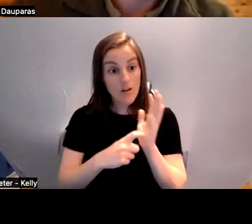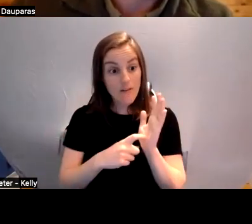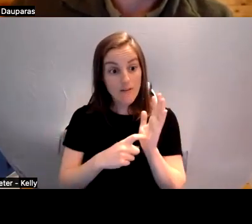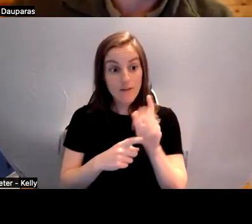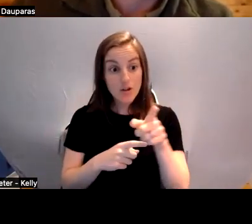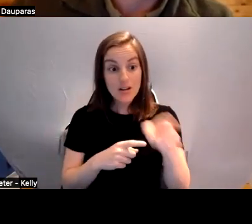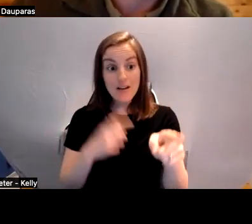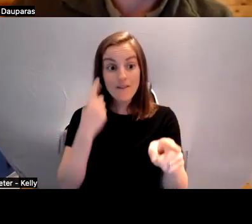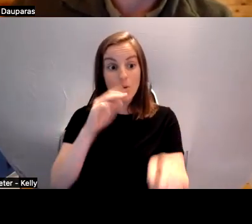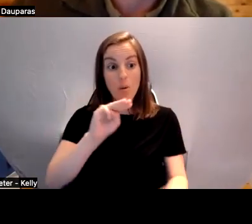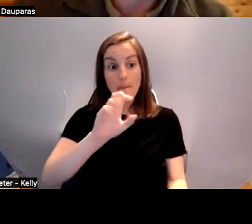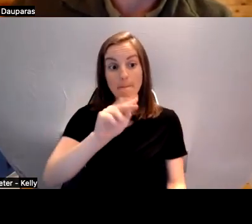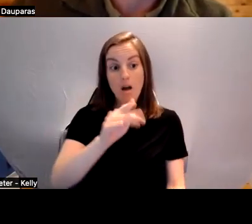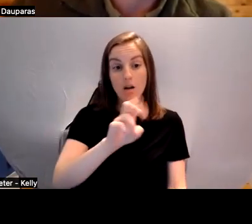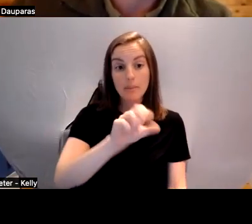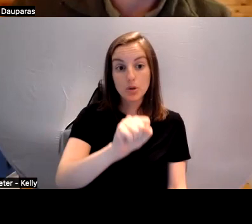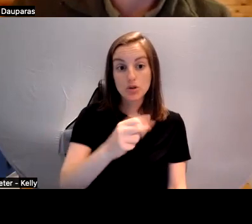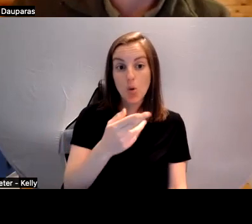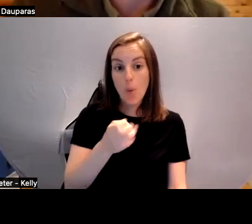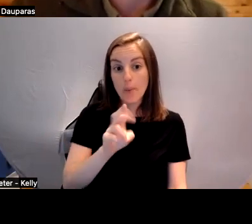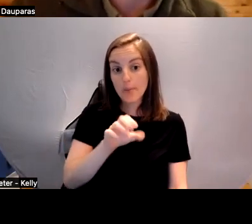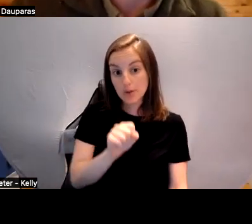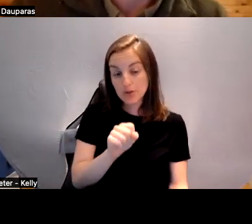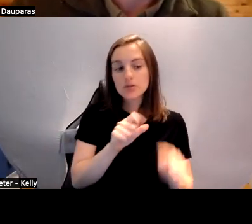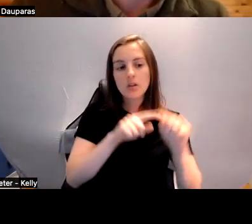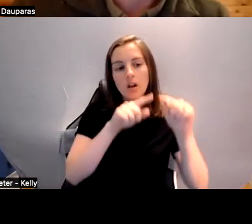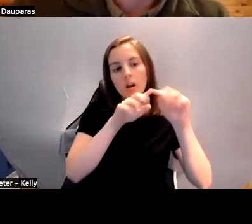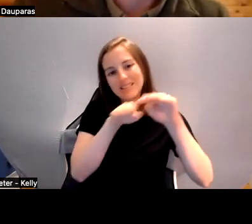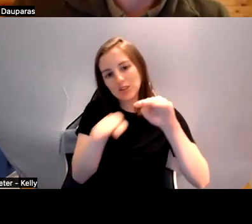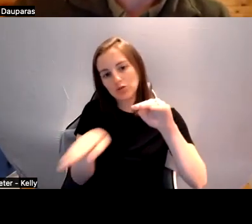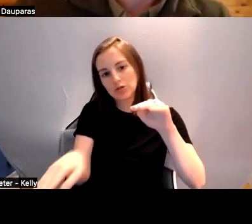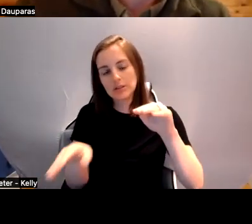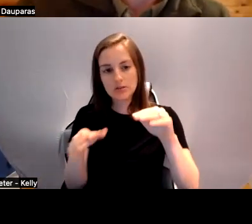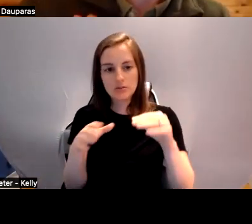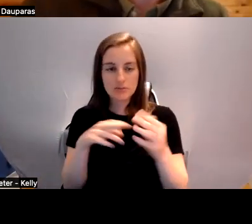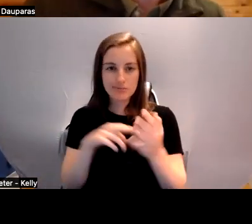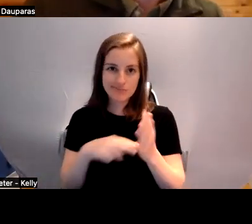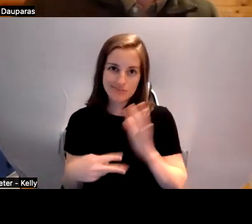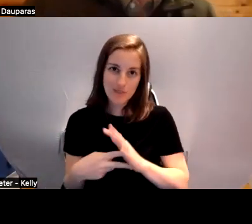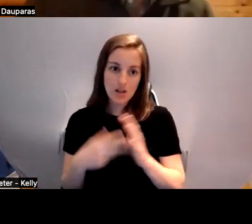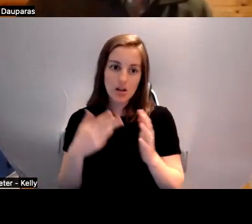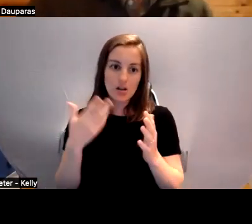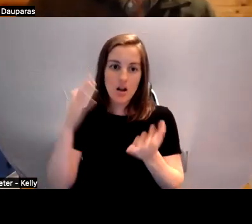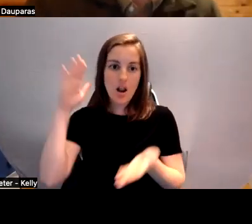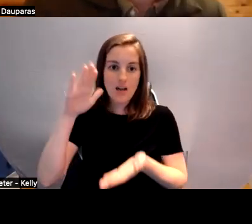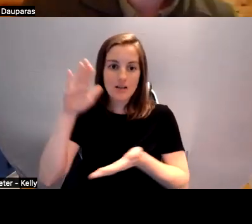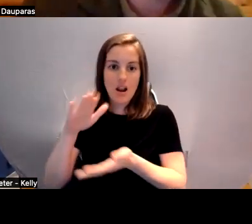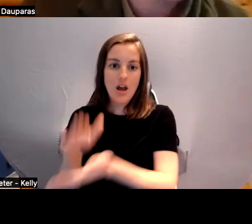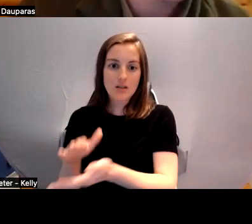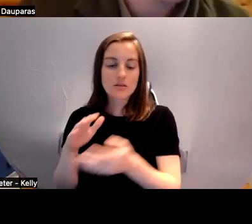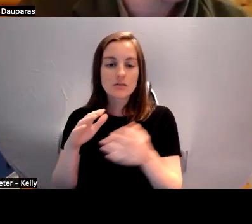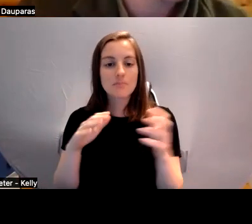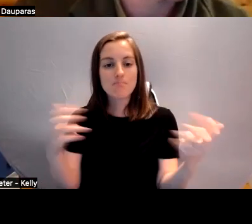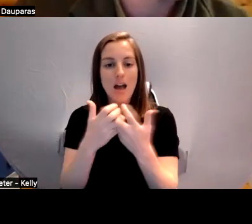these monomers and homomers is slowly decreasing. So we're sampling less and less matching sequences to the input, but then the